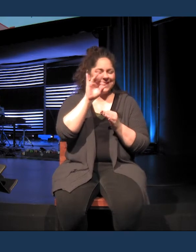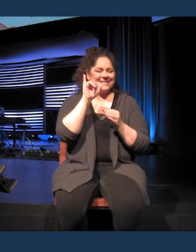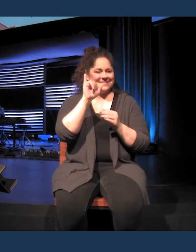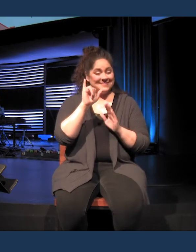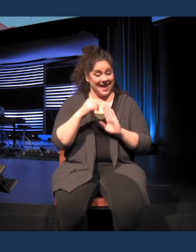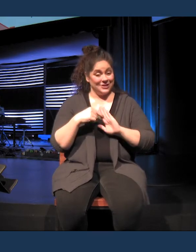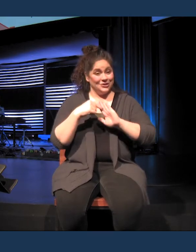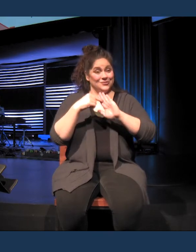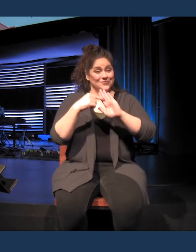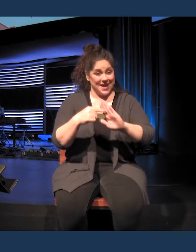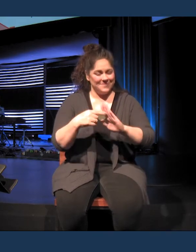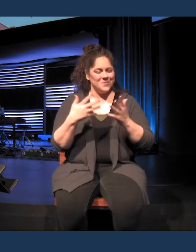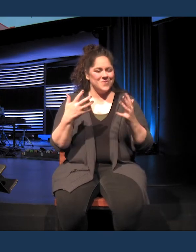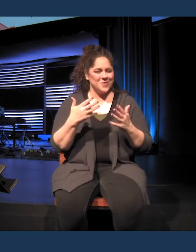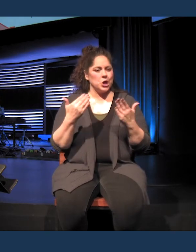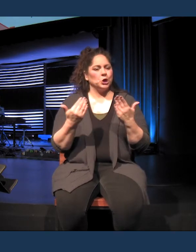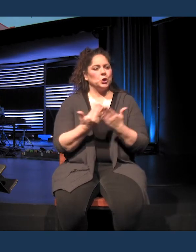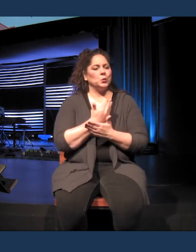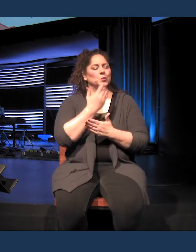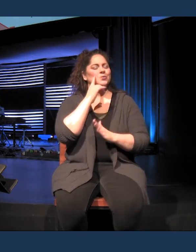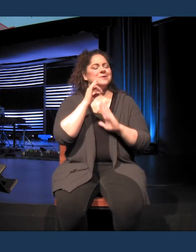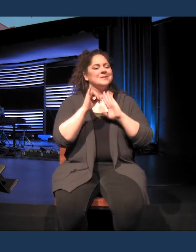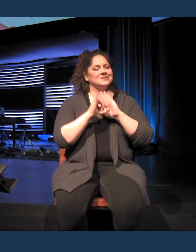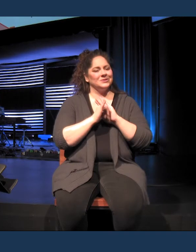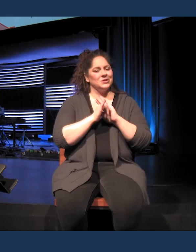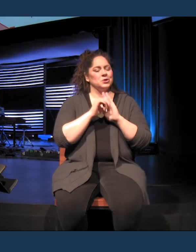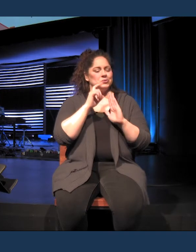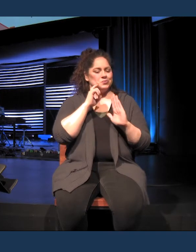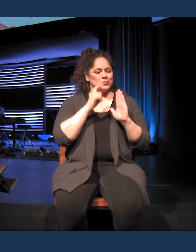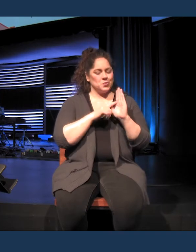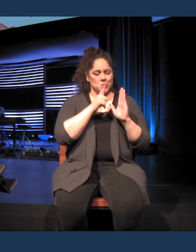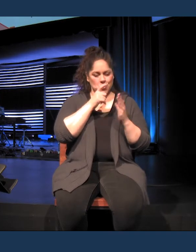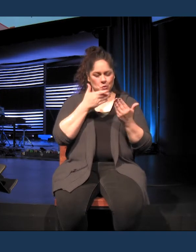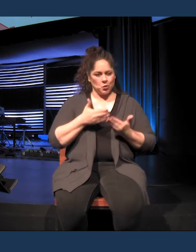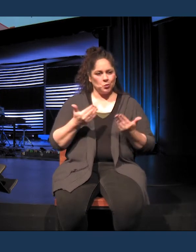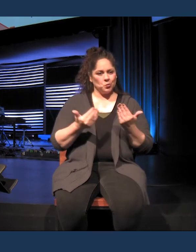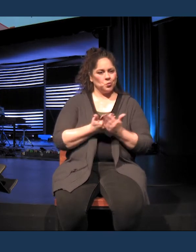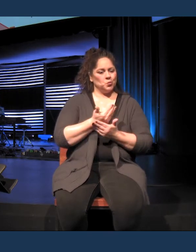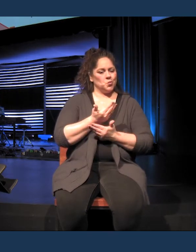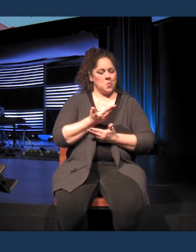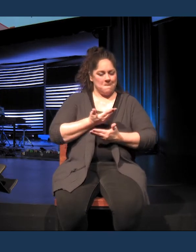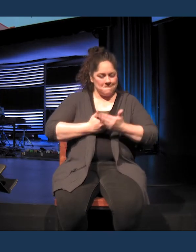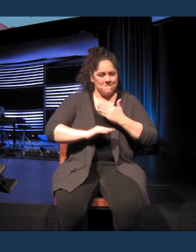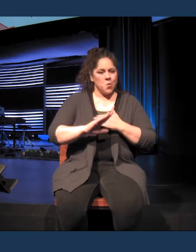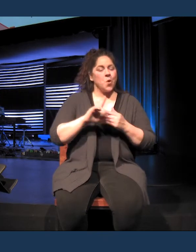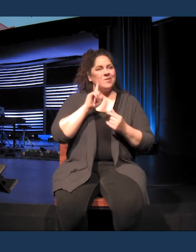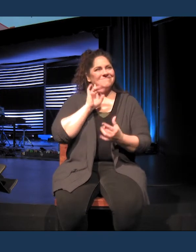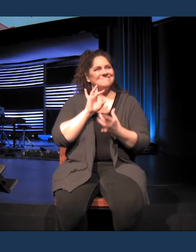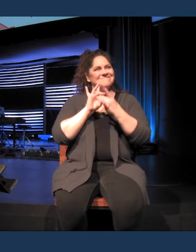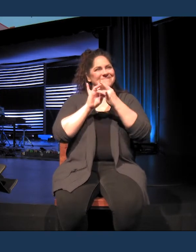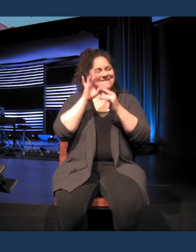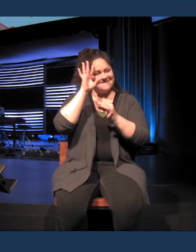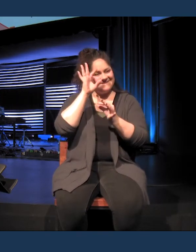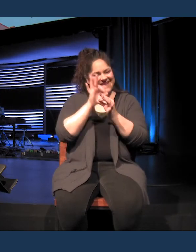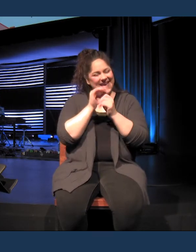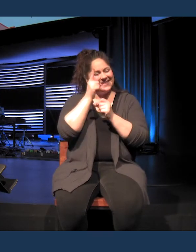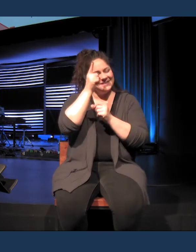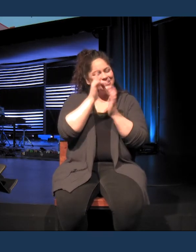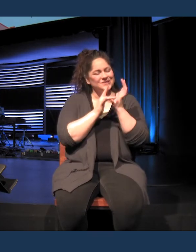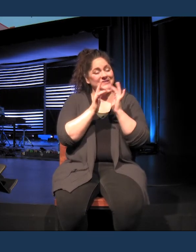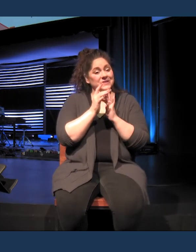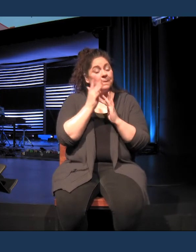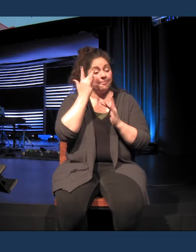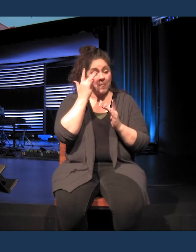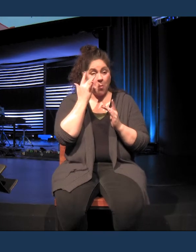act represents is a new identity or a new birth that takes place when you place your faith in Jesus. And the reason